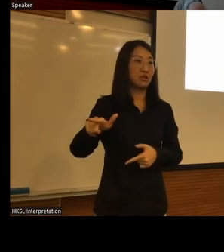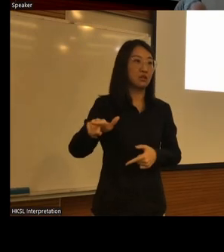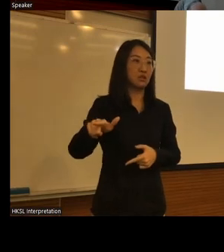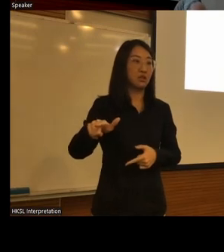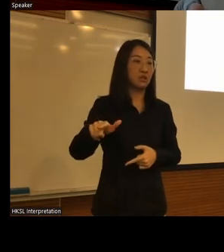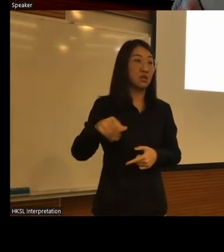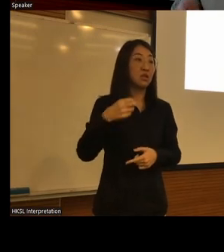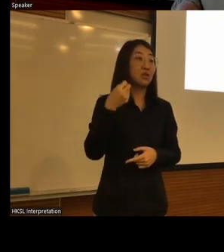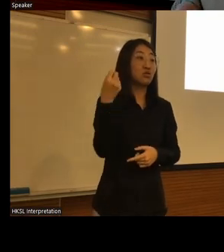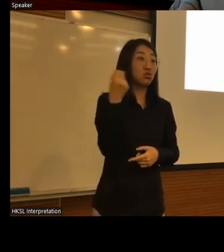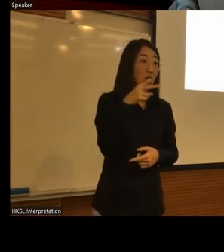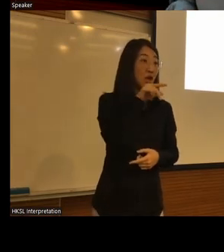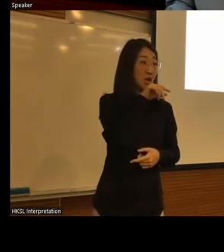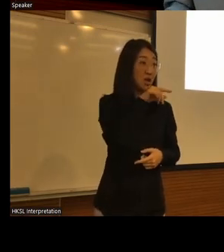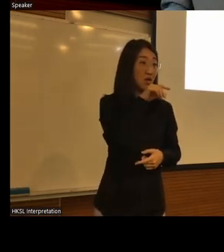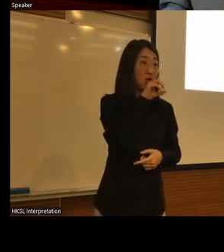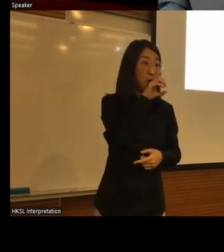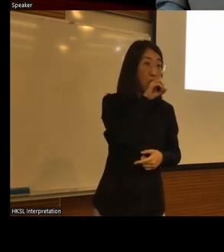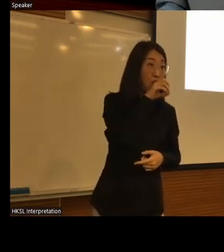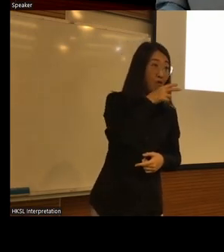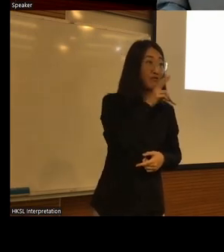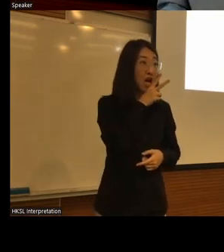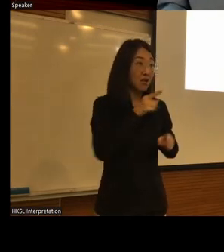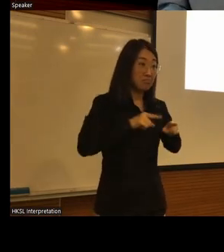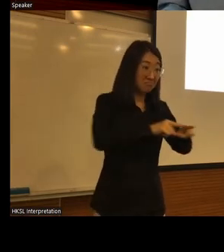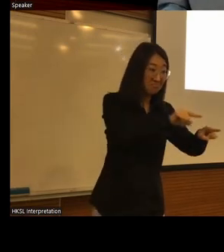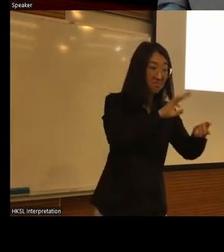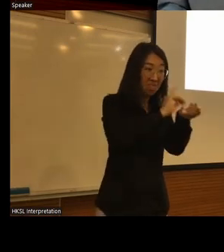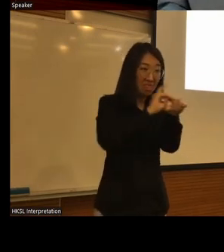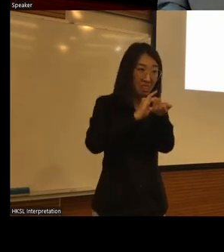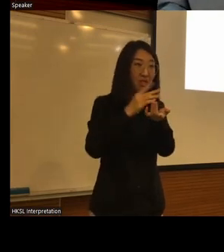spontaneous speech, there were problems.